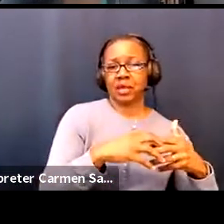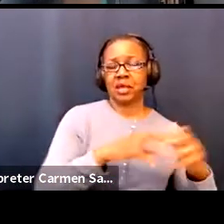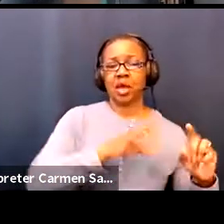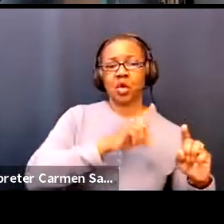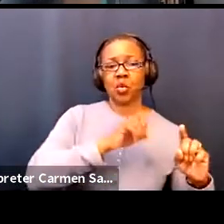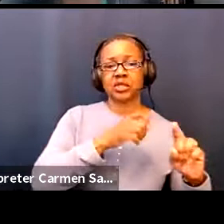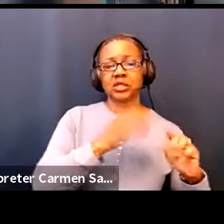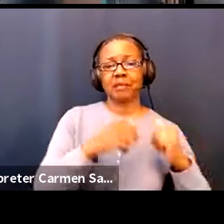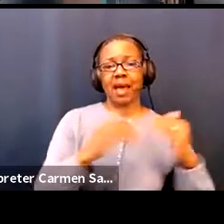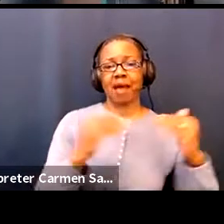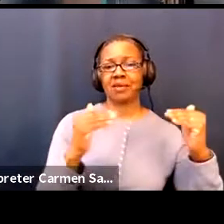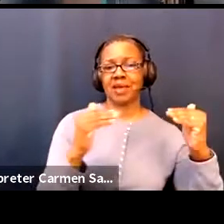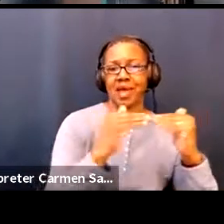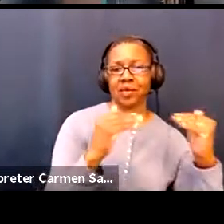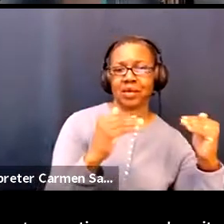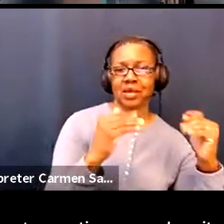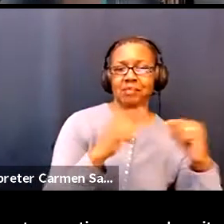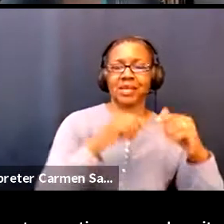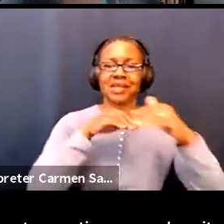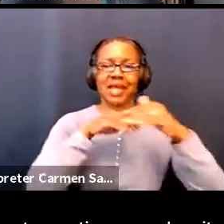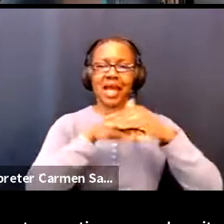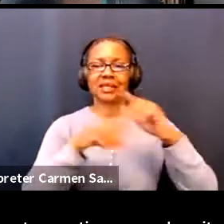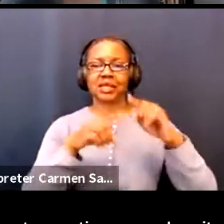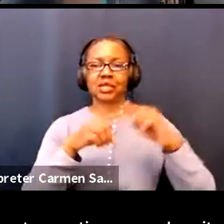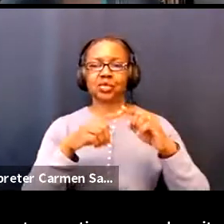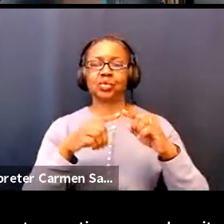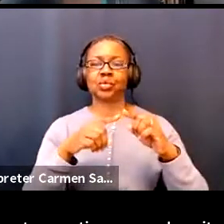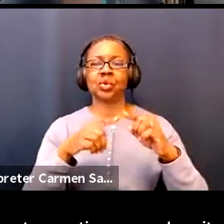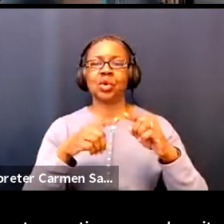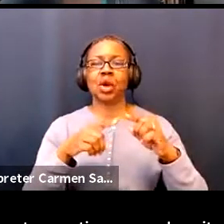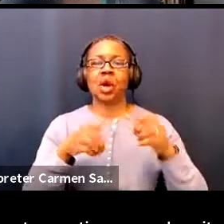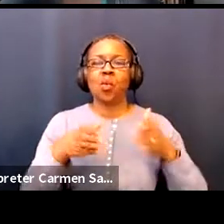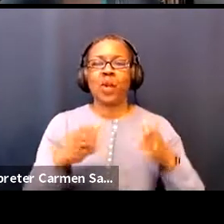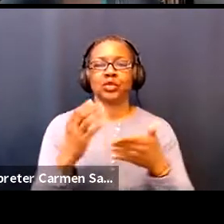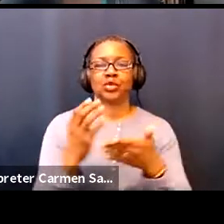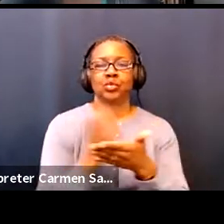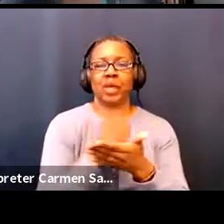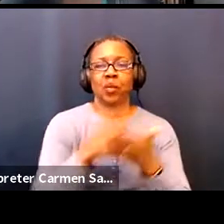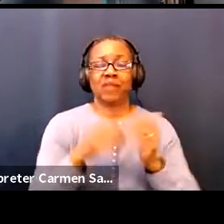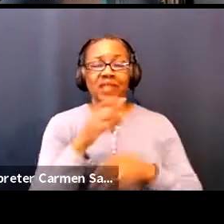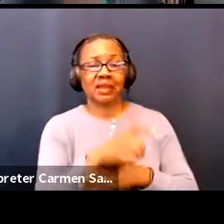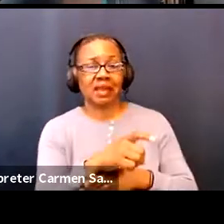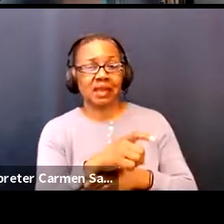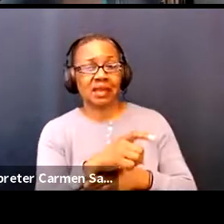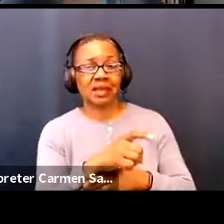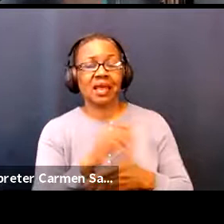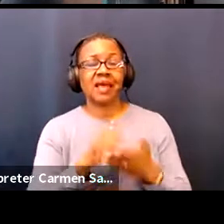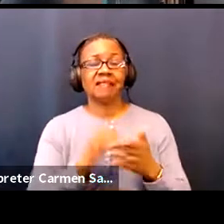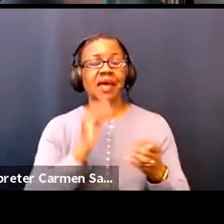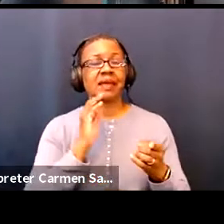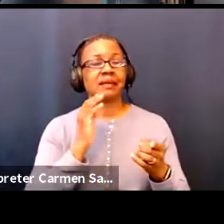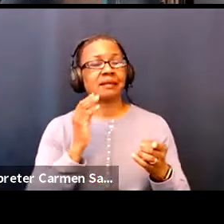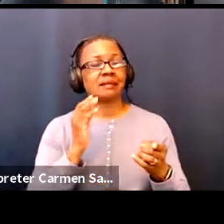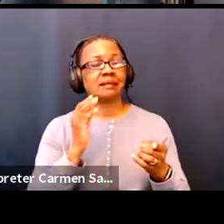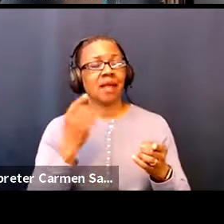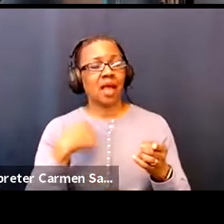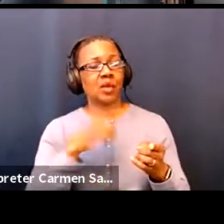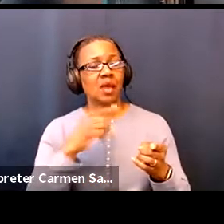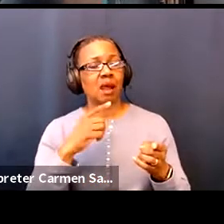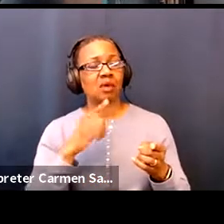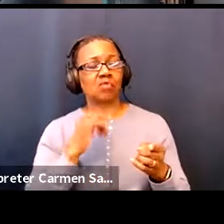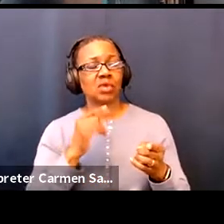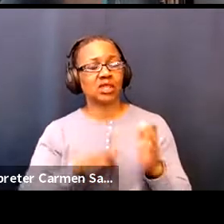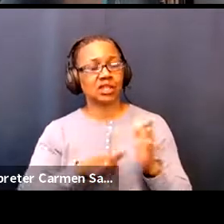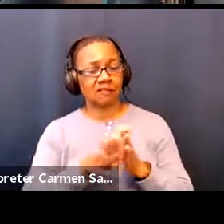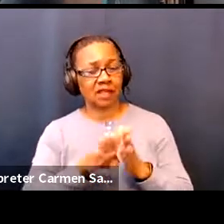around equity and access to supply chains that will be and are developing for Chicago